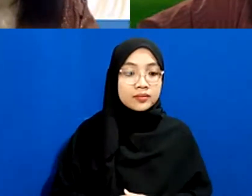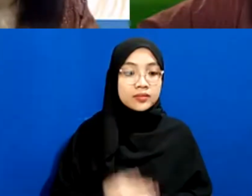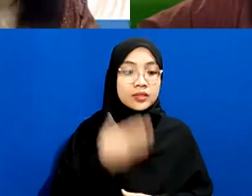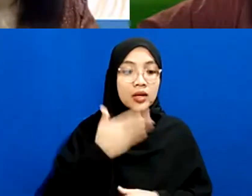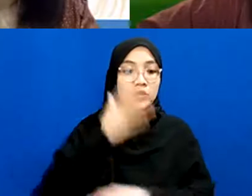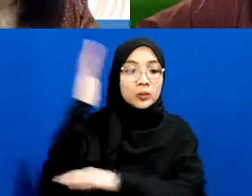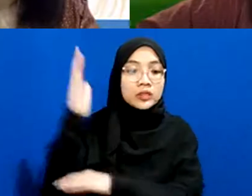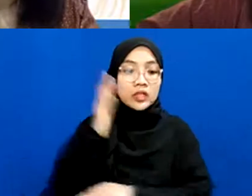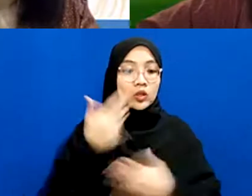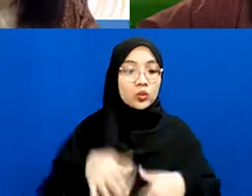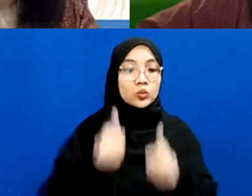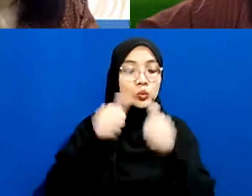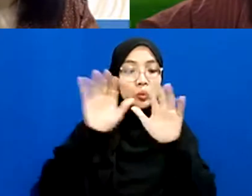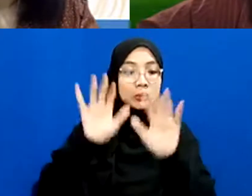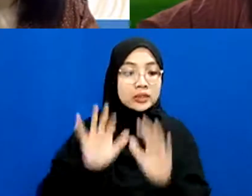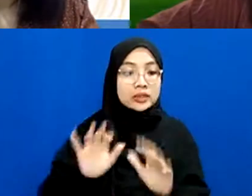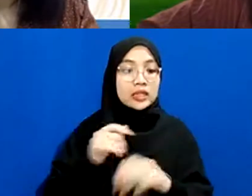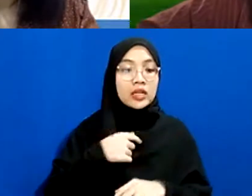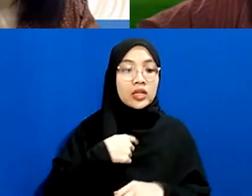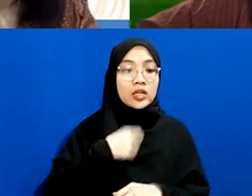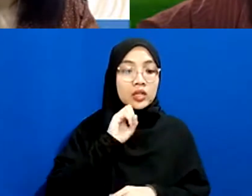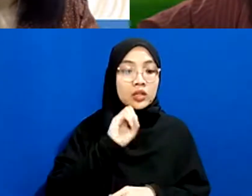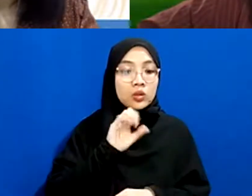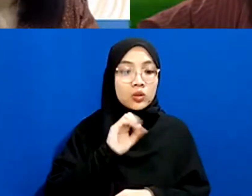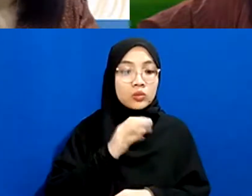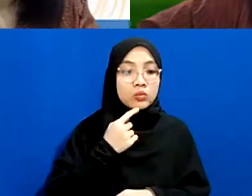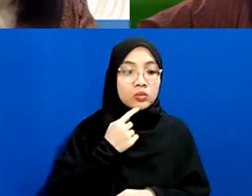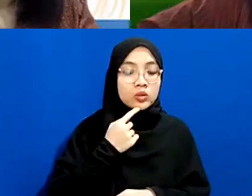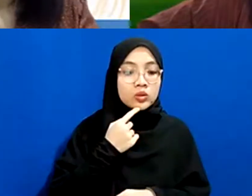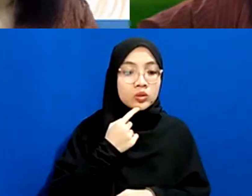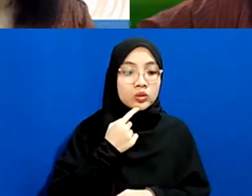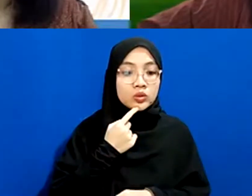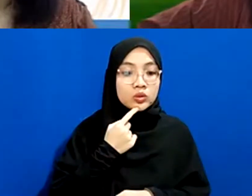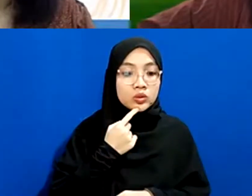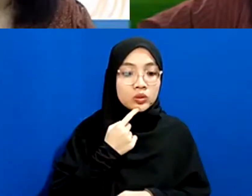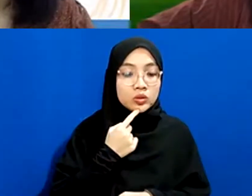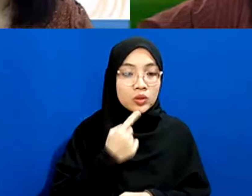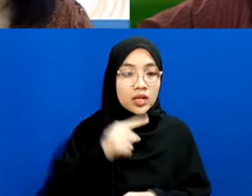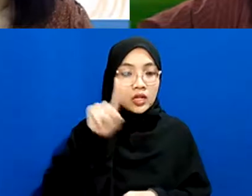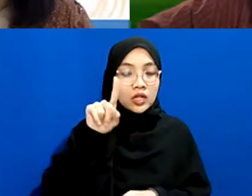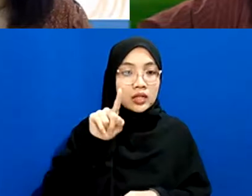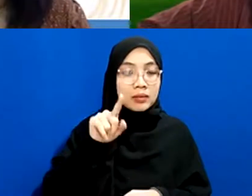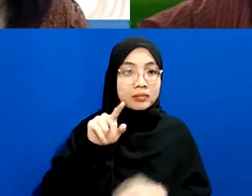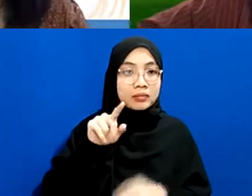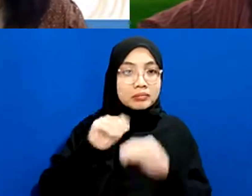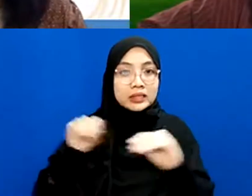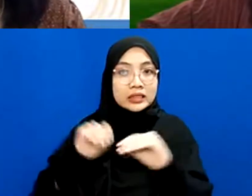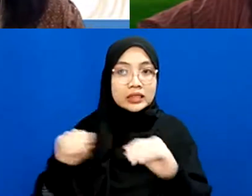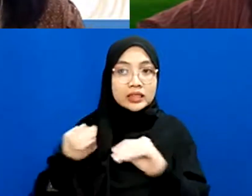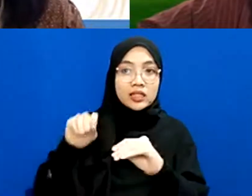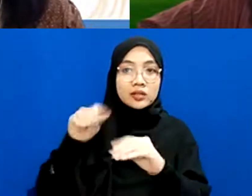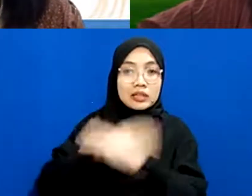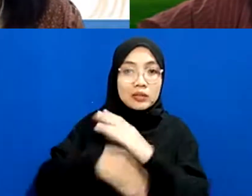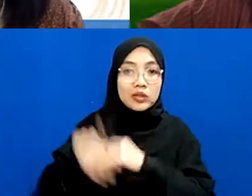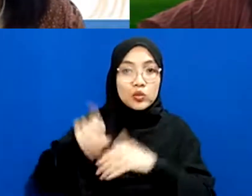not necessarily the overemphasis on special needs education, special needs teachers, but equal emphasis